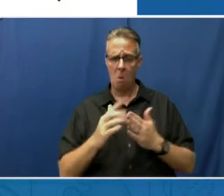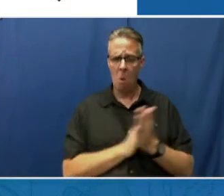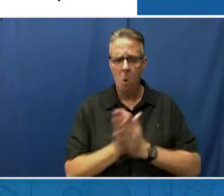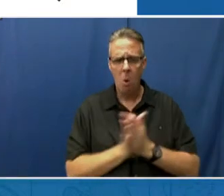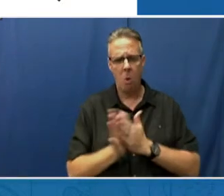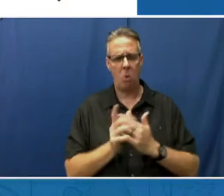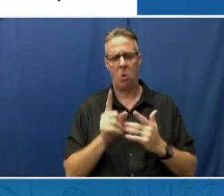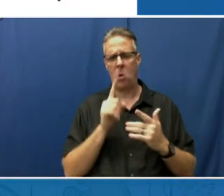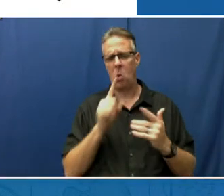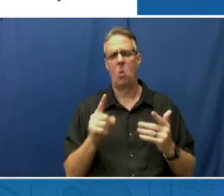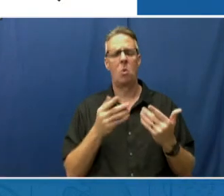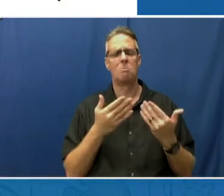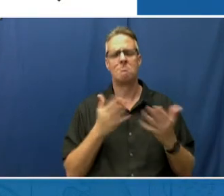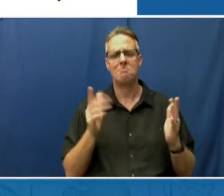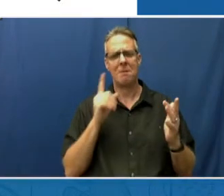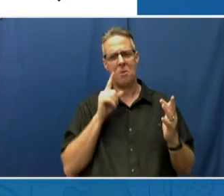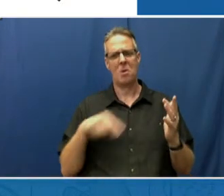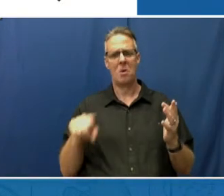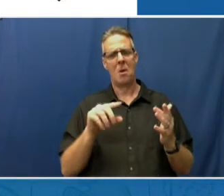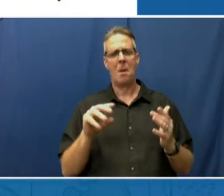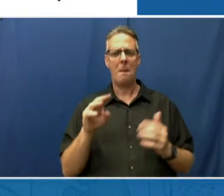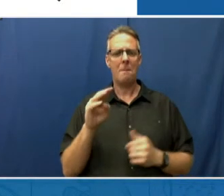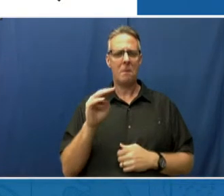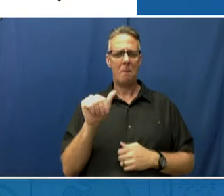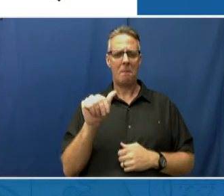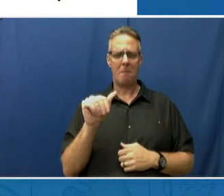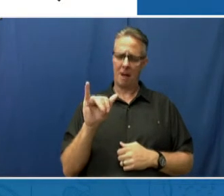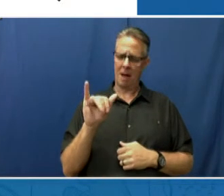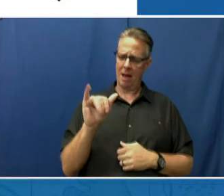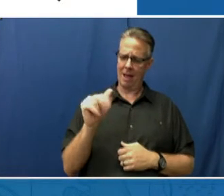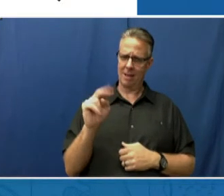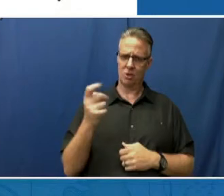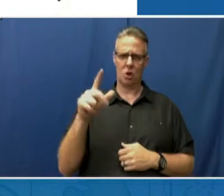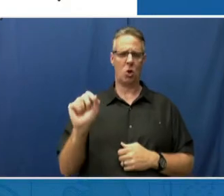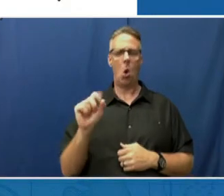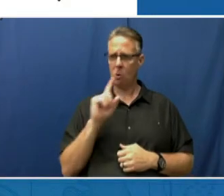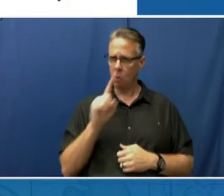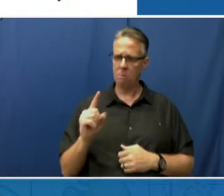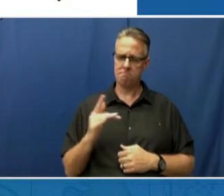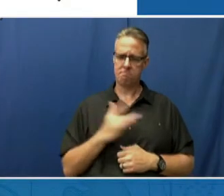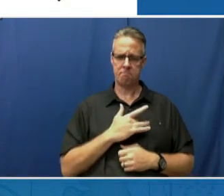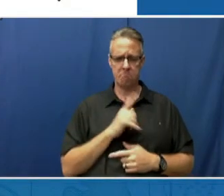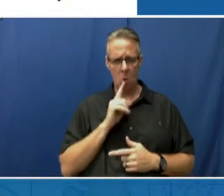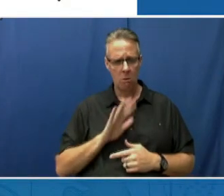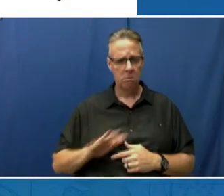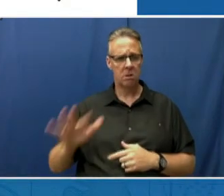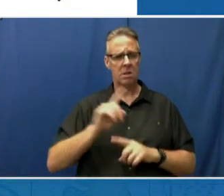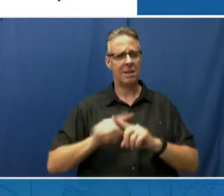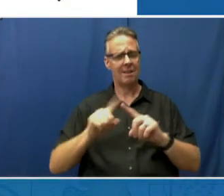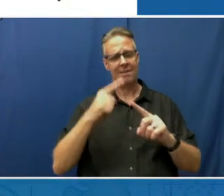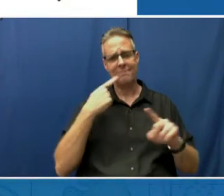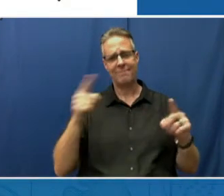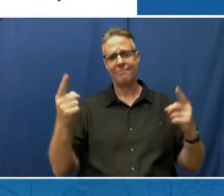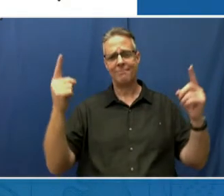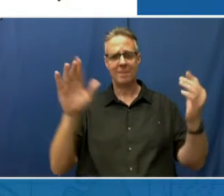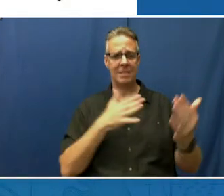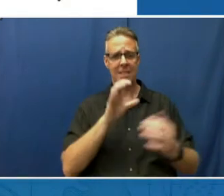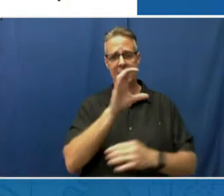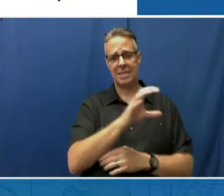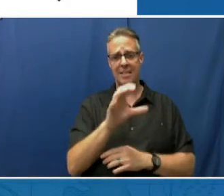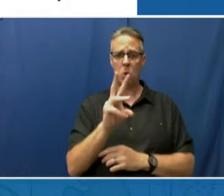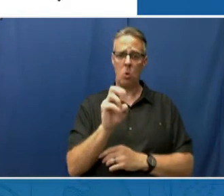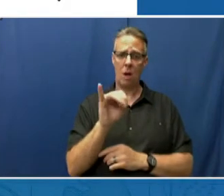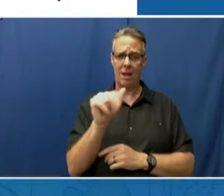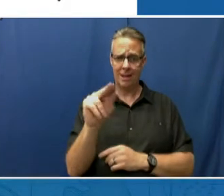for the late Dr. Maya Angelou. And they have shared the platform with well-known artists such as CeCe Winans, the Oregon